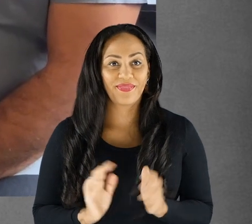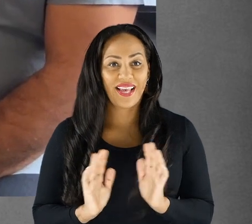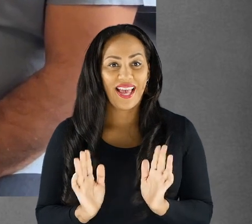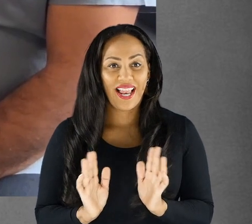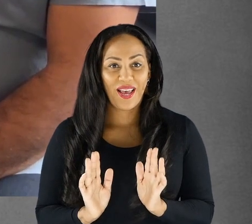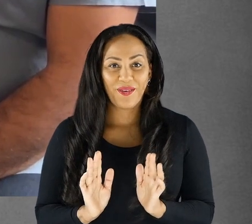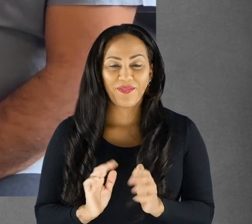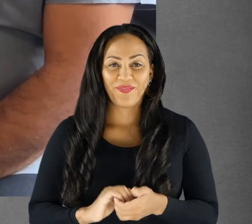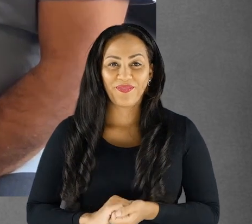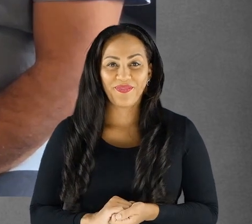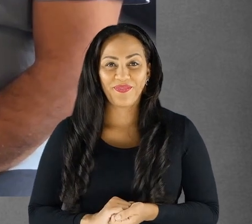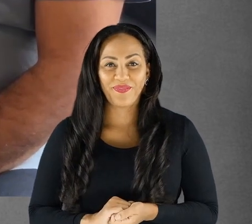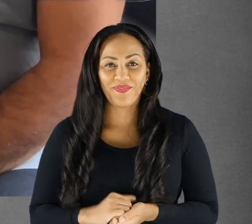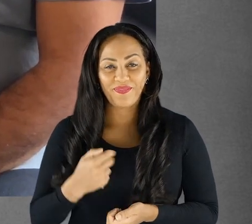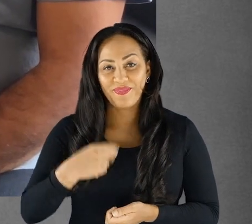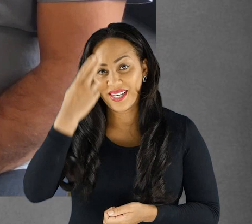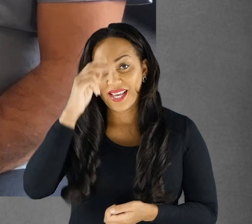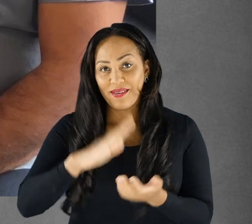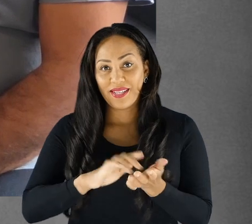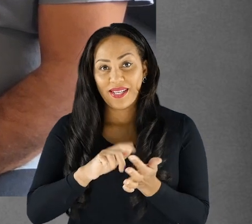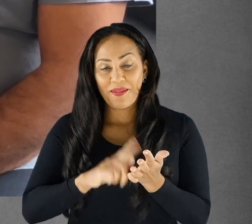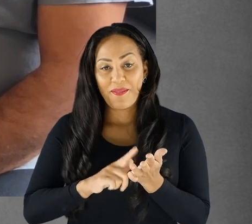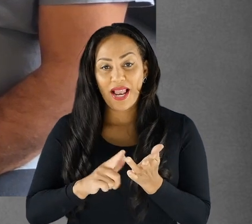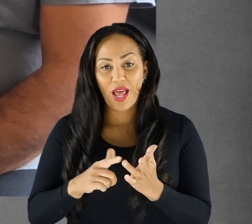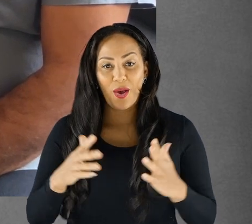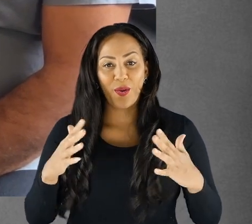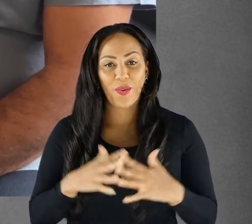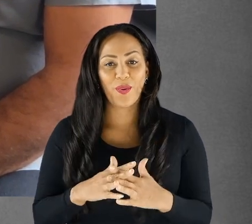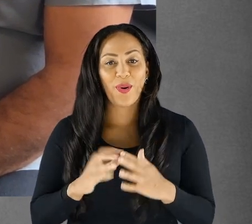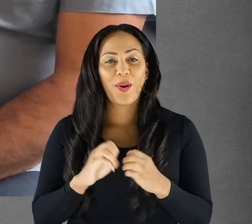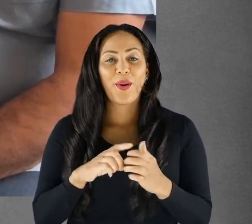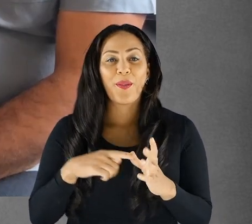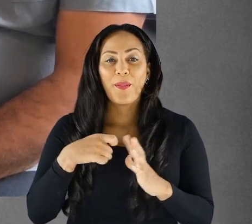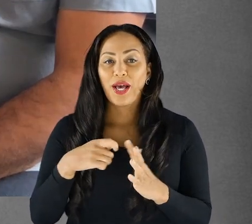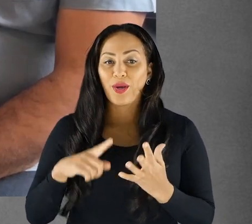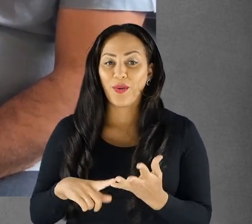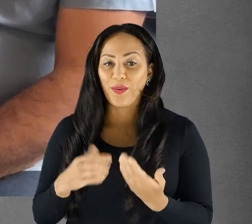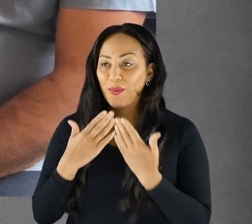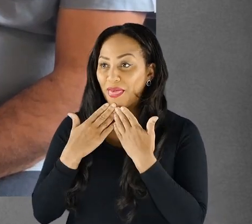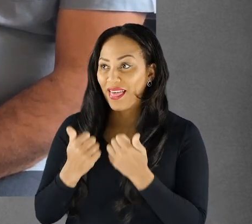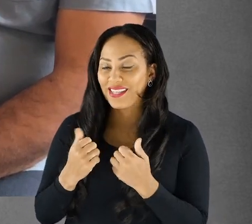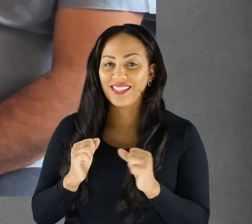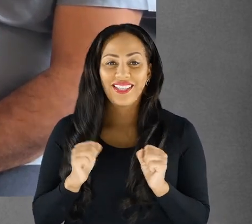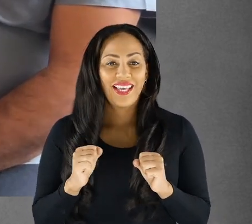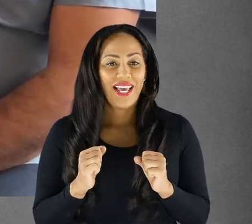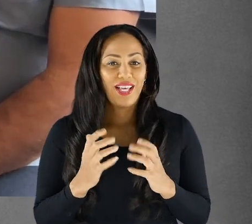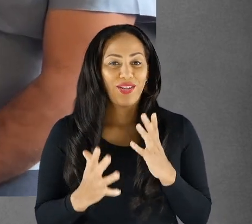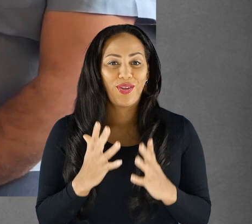Yeah, so hi, my name is Mellow Baku. Thanks, yeah.